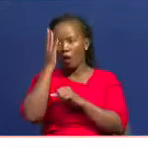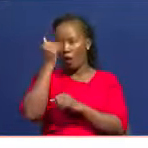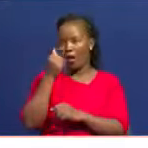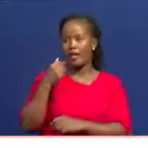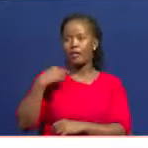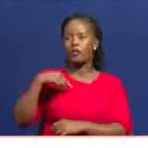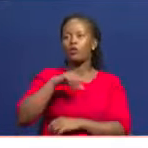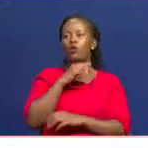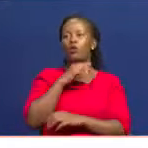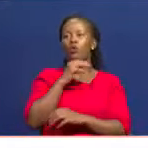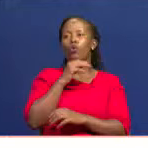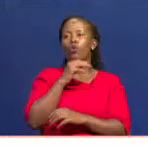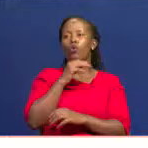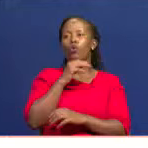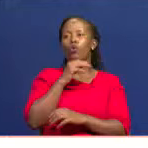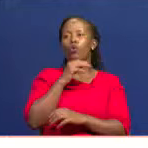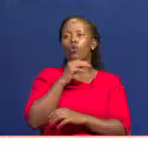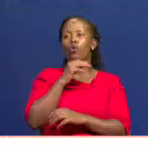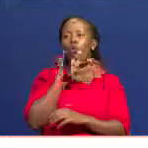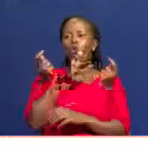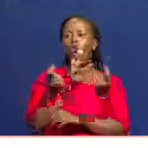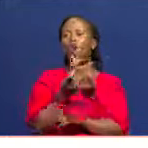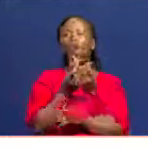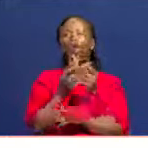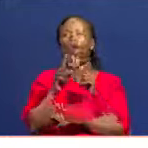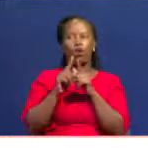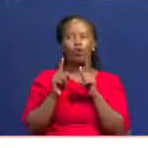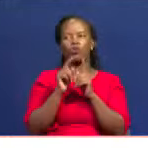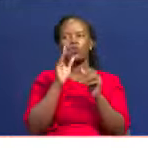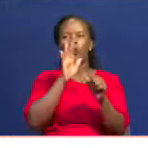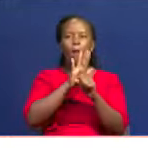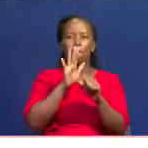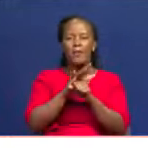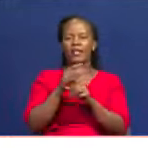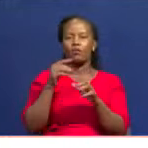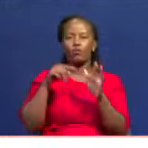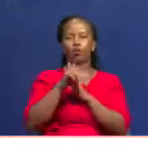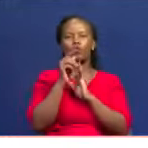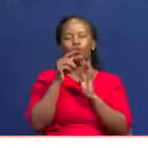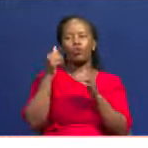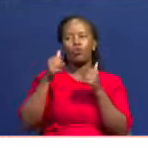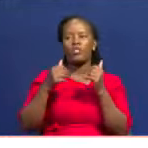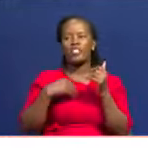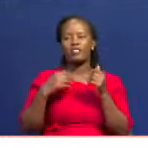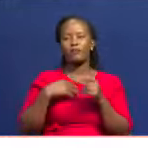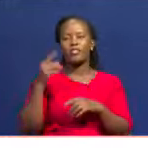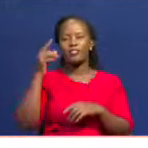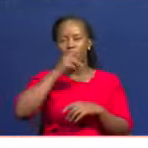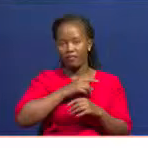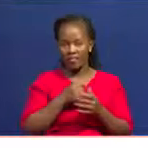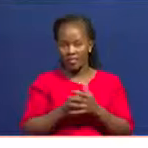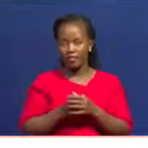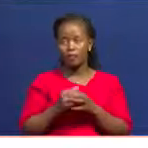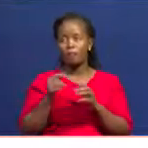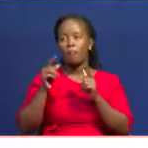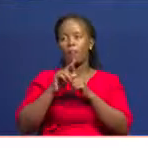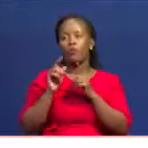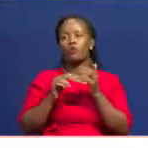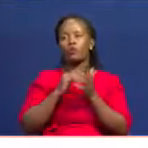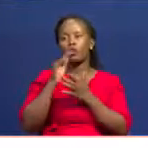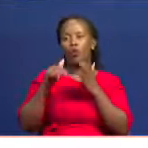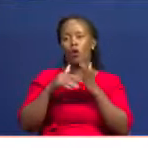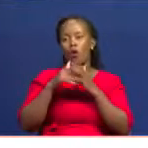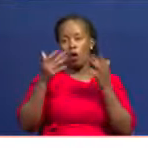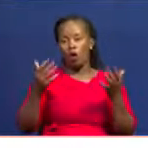think as a team, is a podium finish. That starts from the quarters onto the semis, and